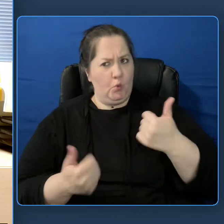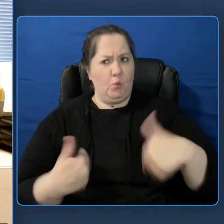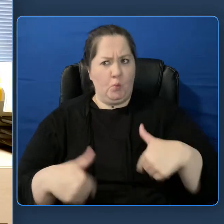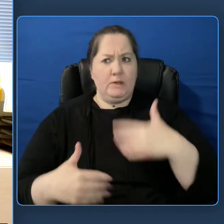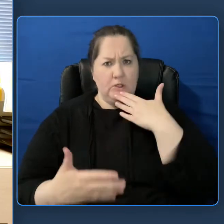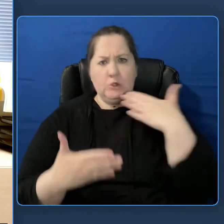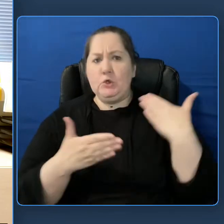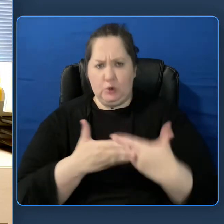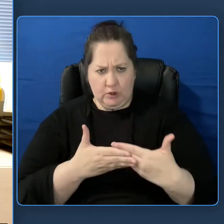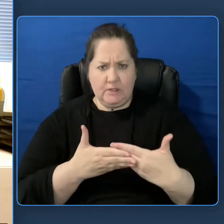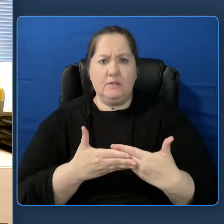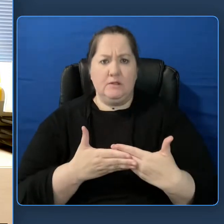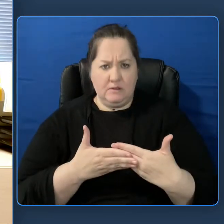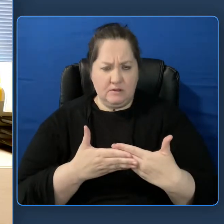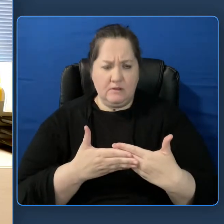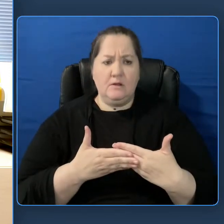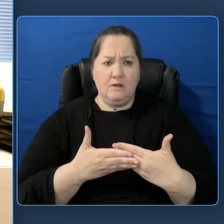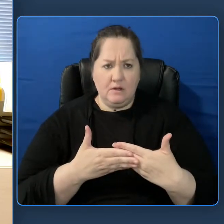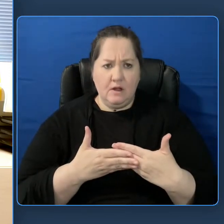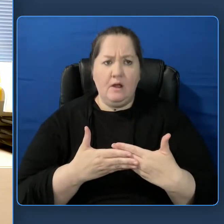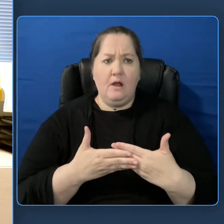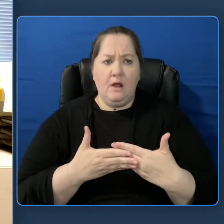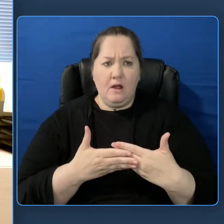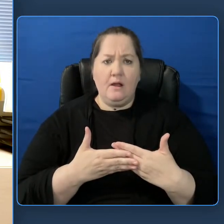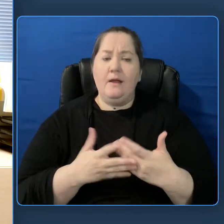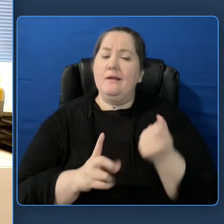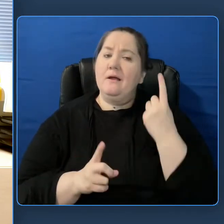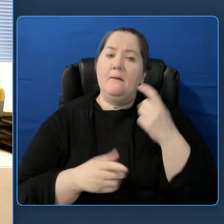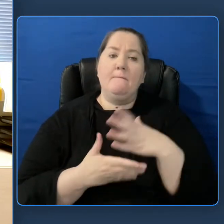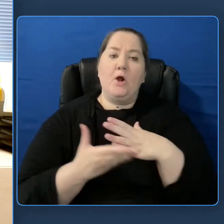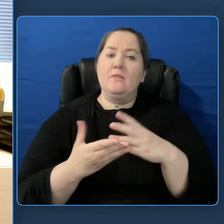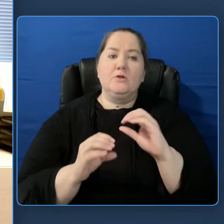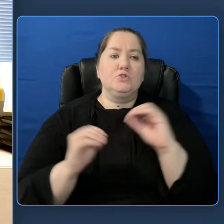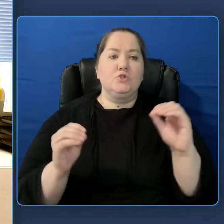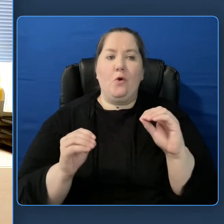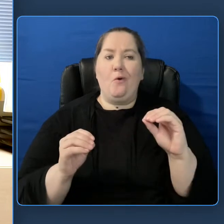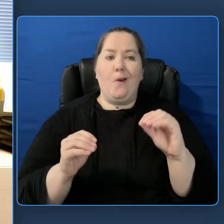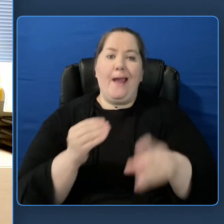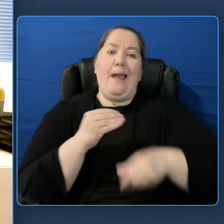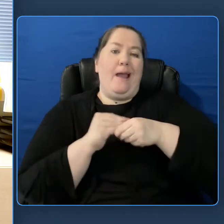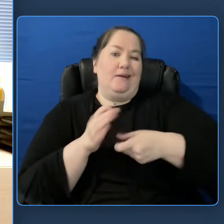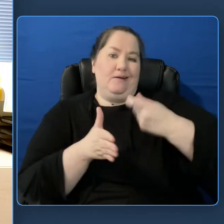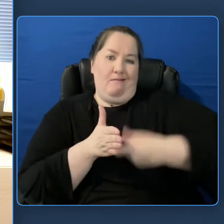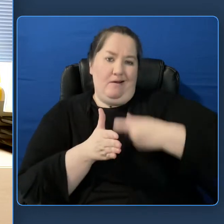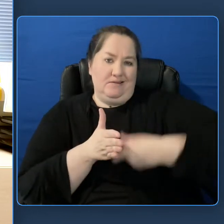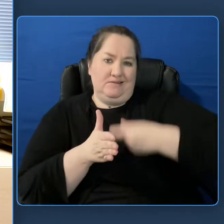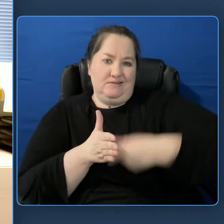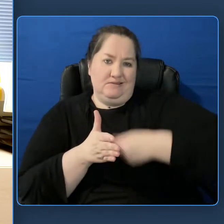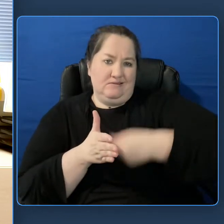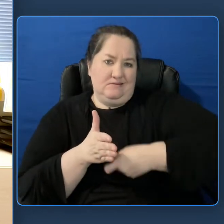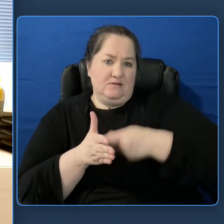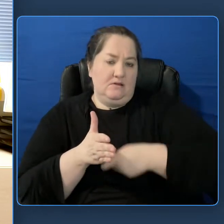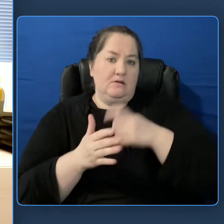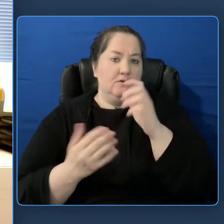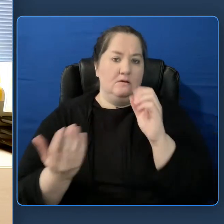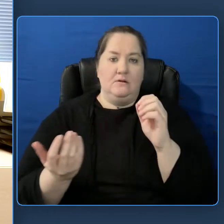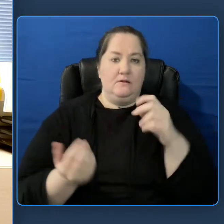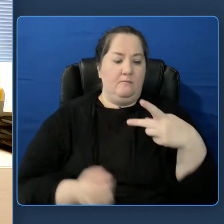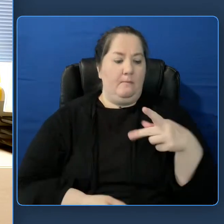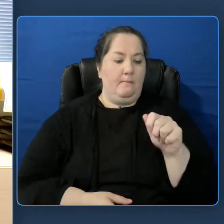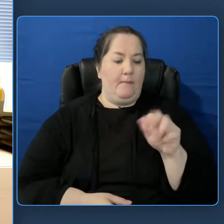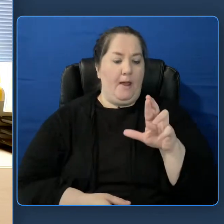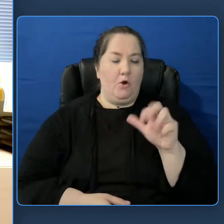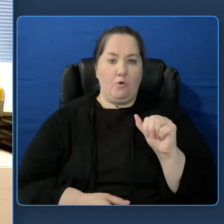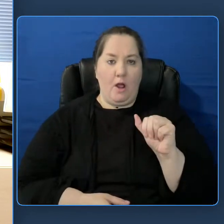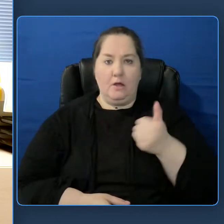adequate, and part of it is that there is no excess cost even to their